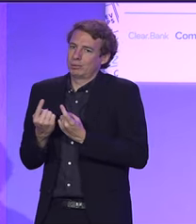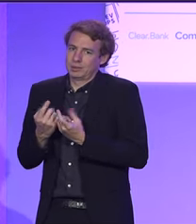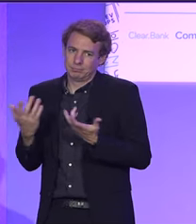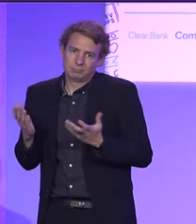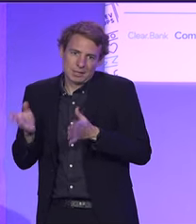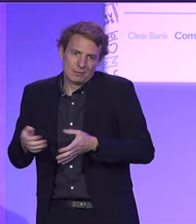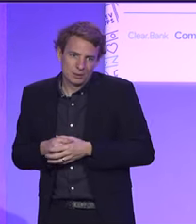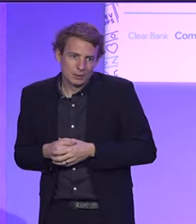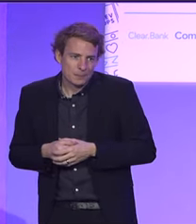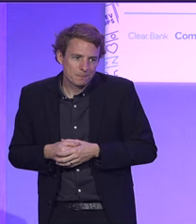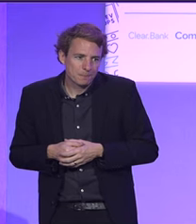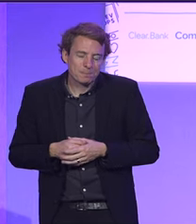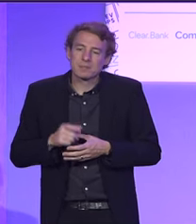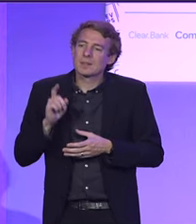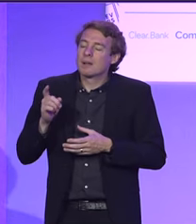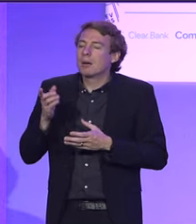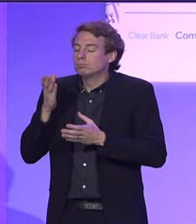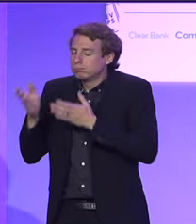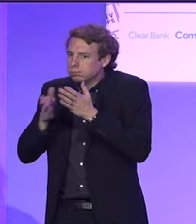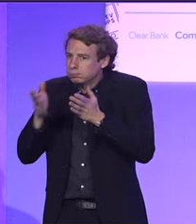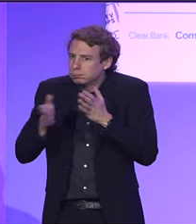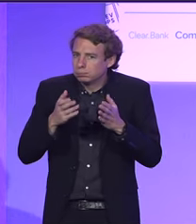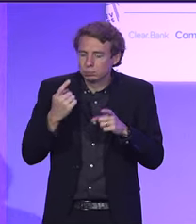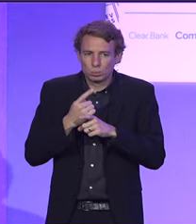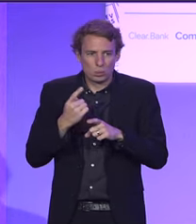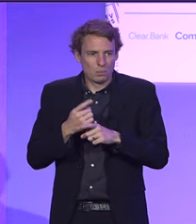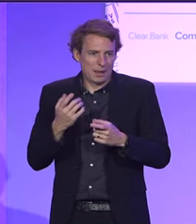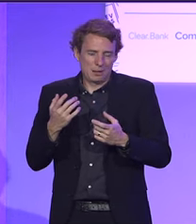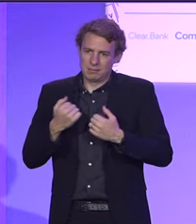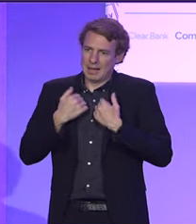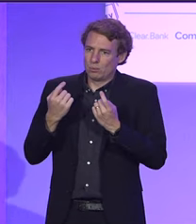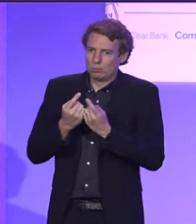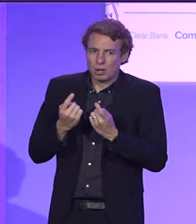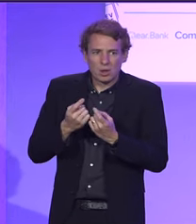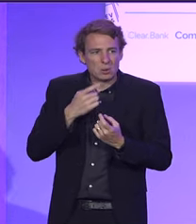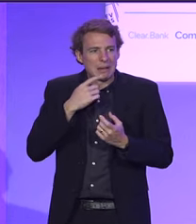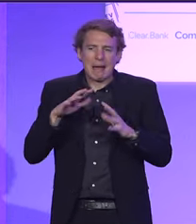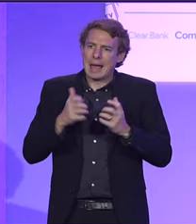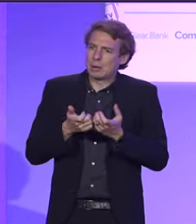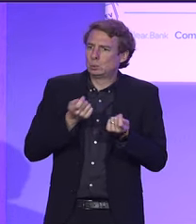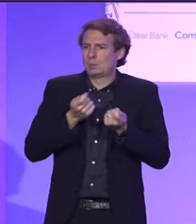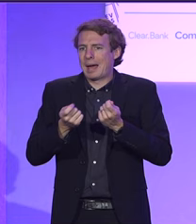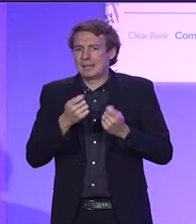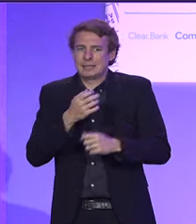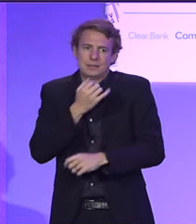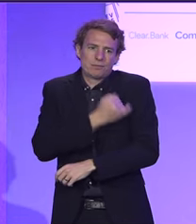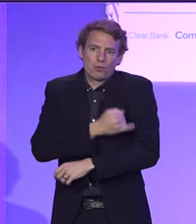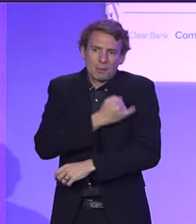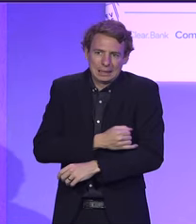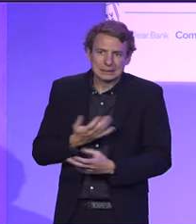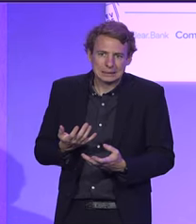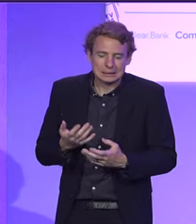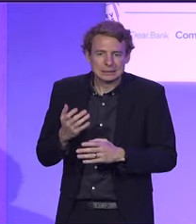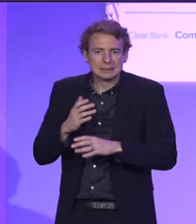do is they will never give a demo. But if they're talking about something, let's for argument's sake, how to manage vulnerabilities, they're not going to use a competitor tool when